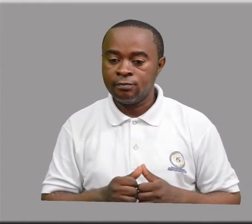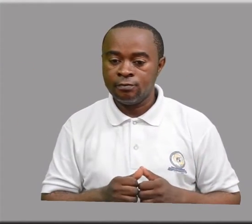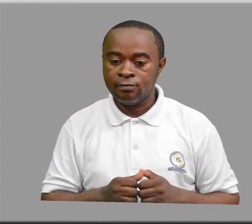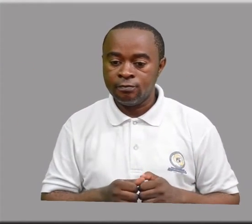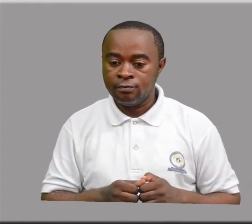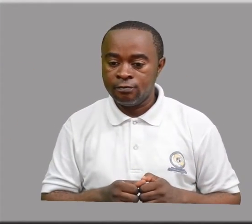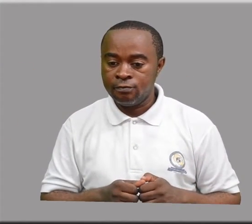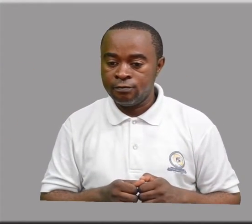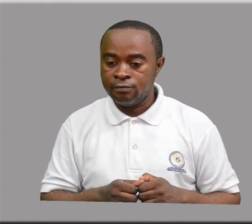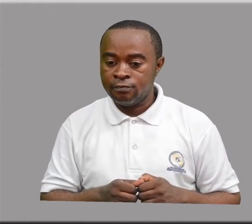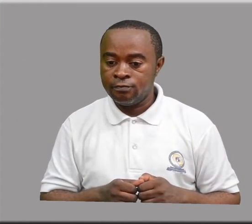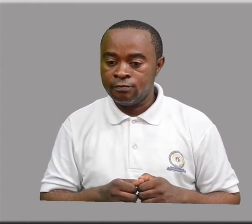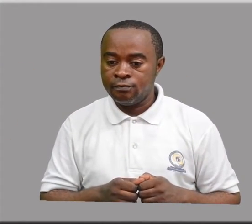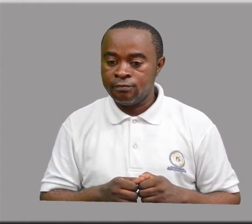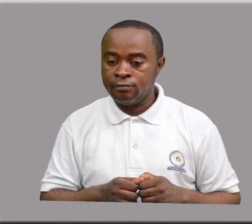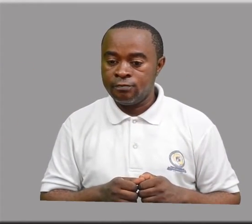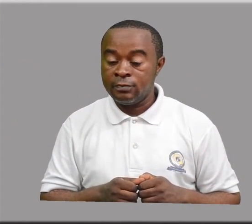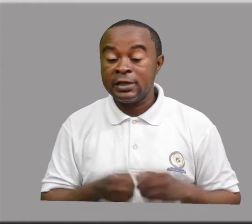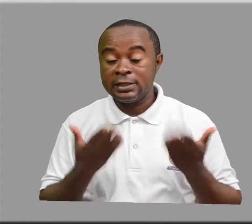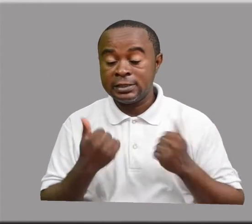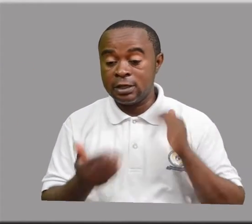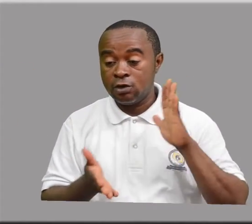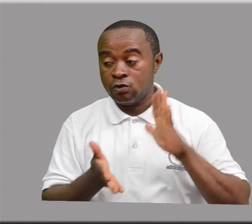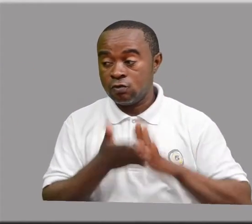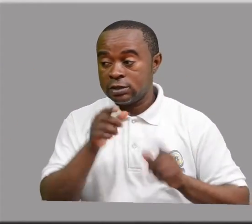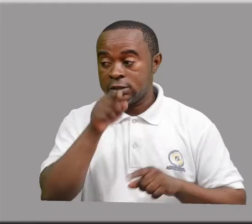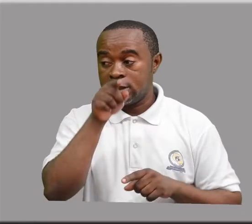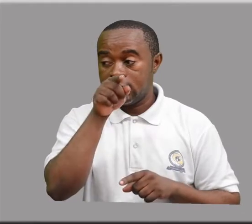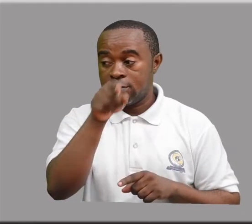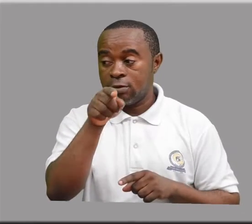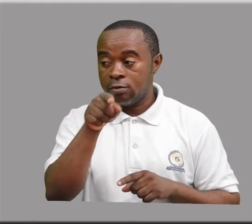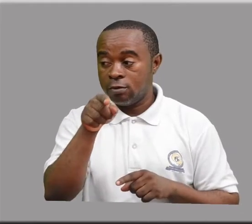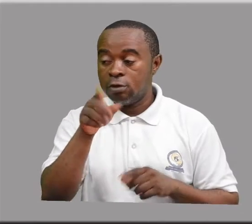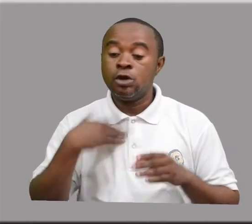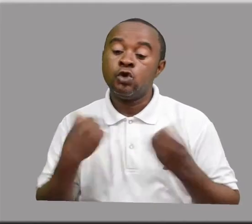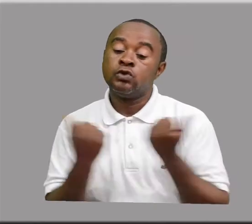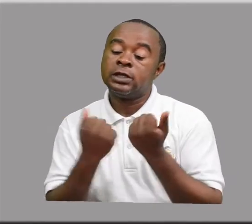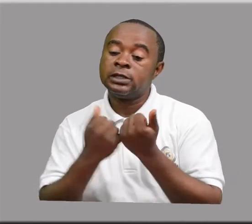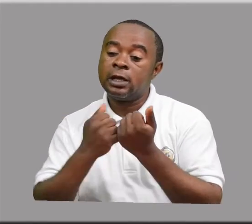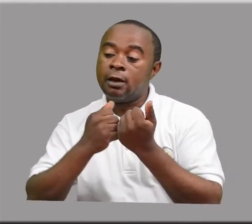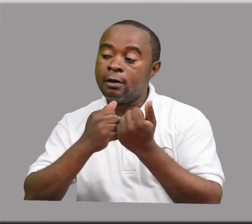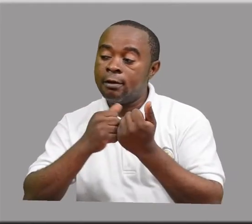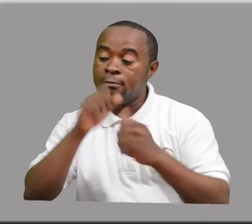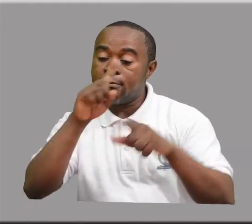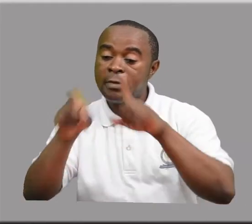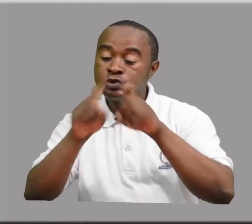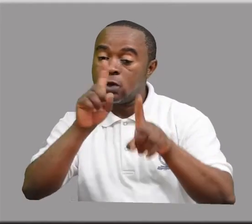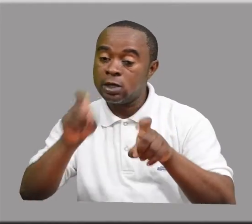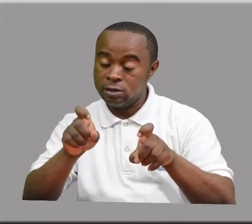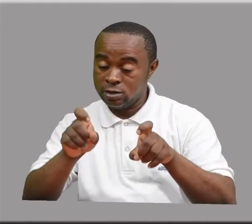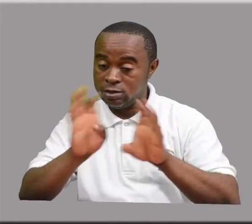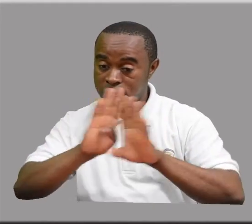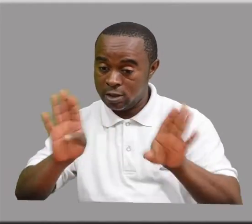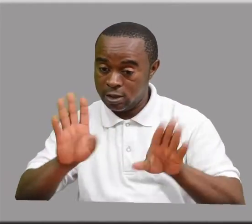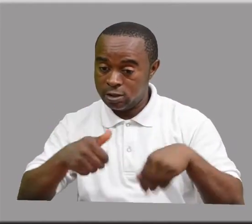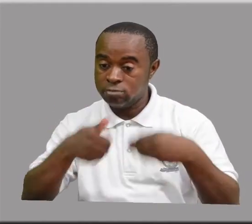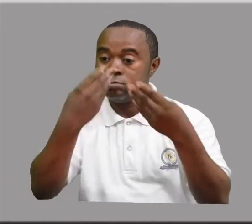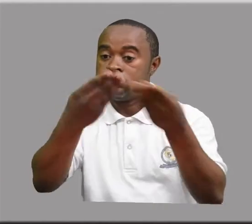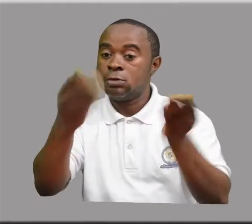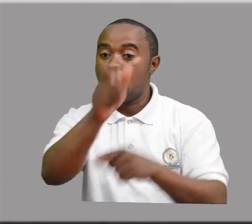develop your research objectives, and from there you develop research questions or research hypotheses.